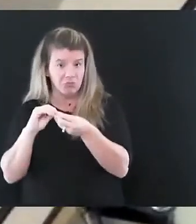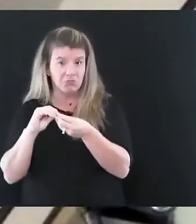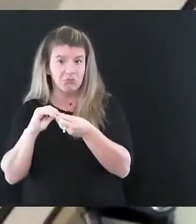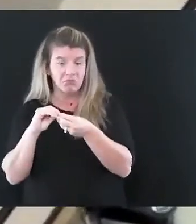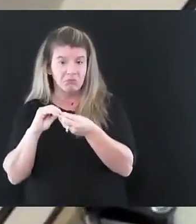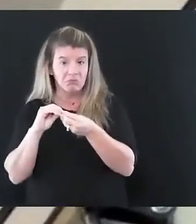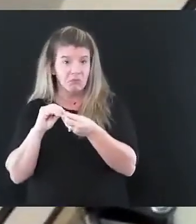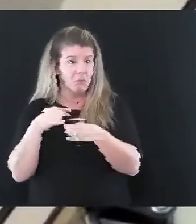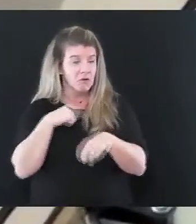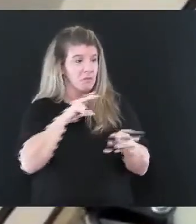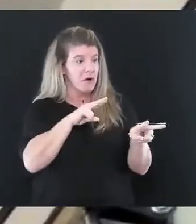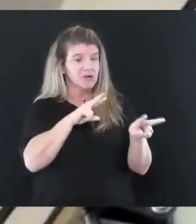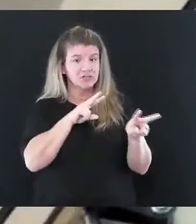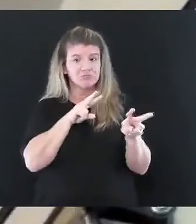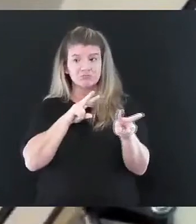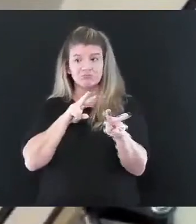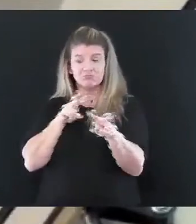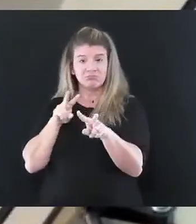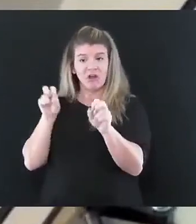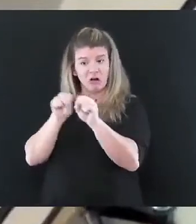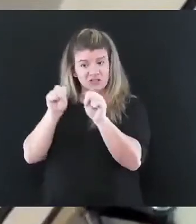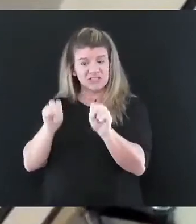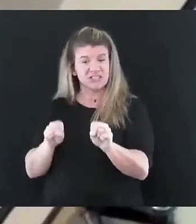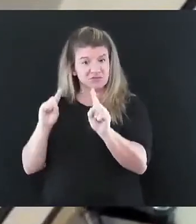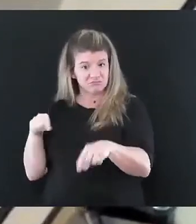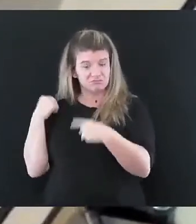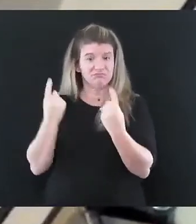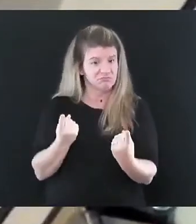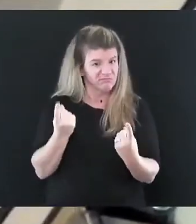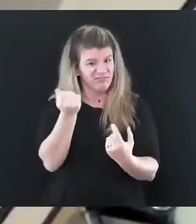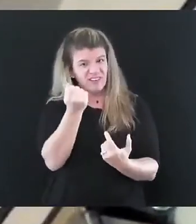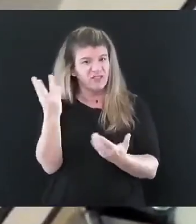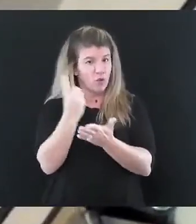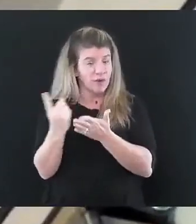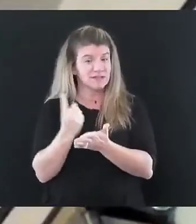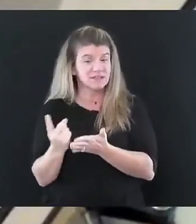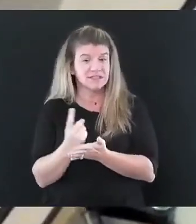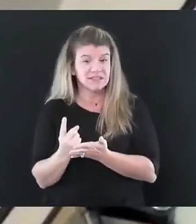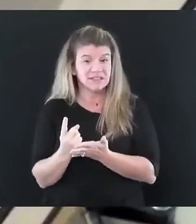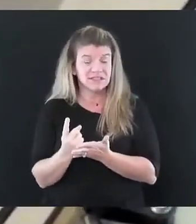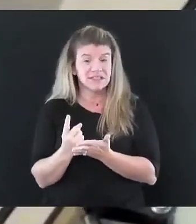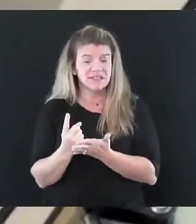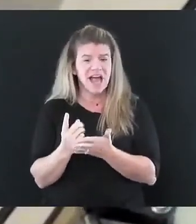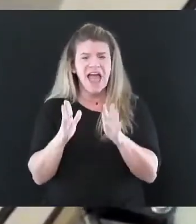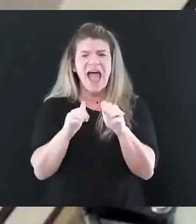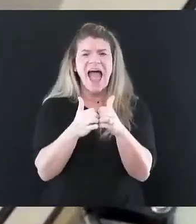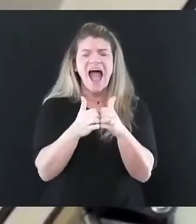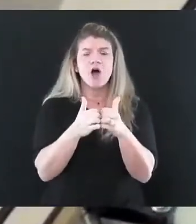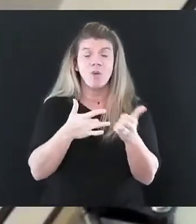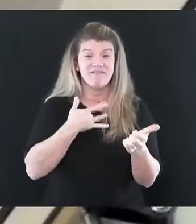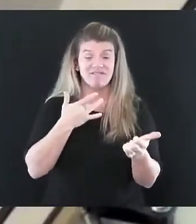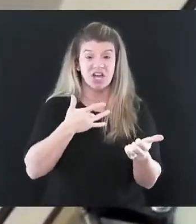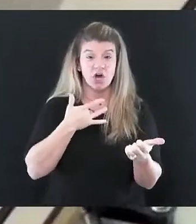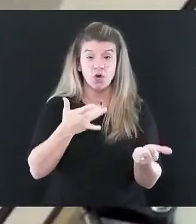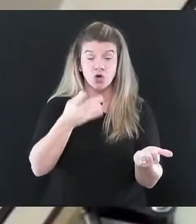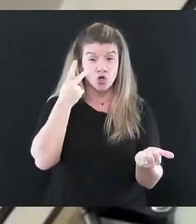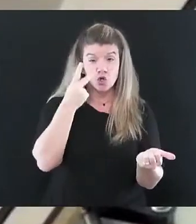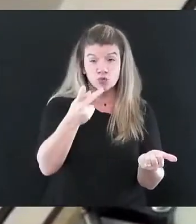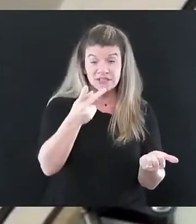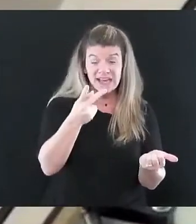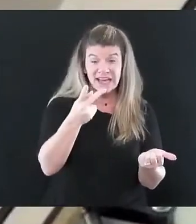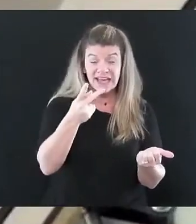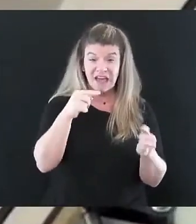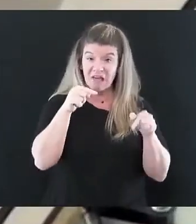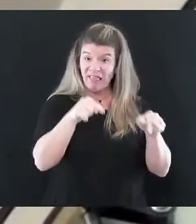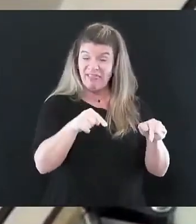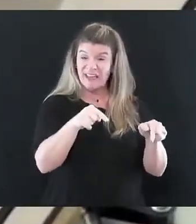Now that we've had the system now for a couple weeks, how do we feel about it? Do we see any other tweaks coming? Do